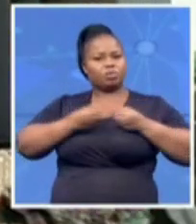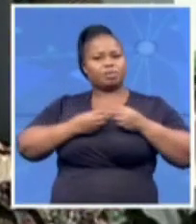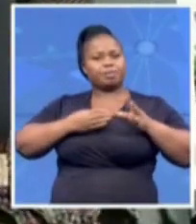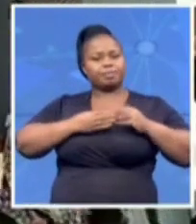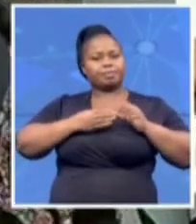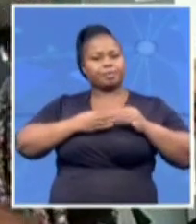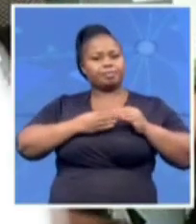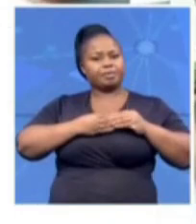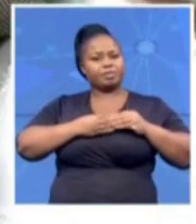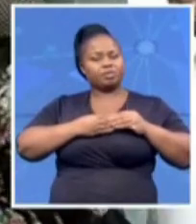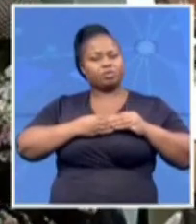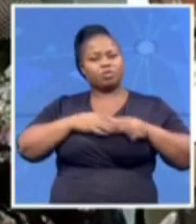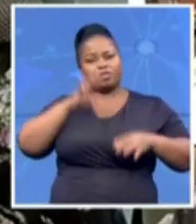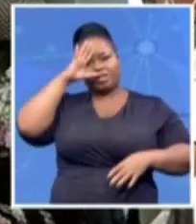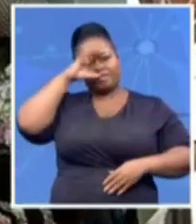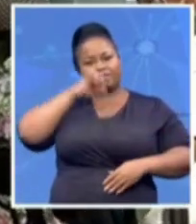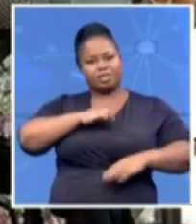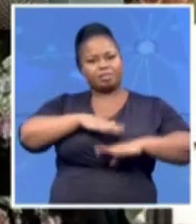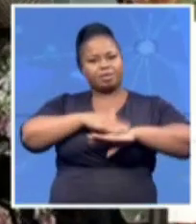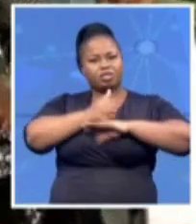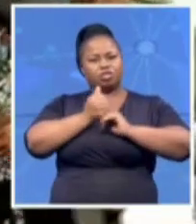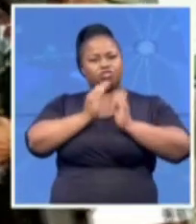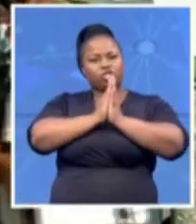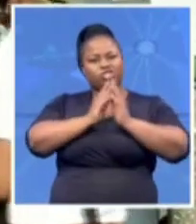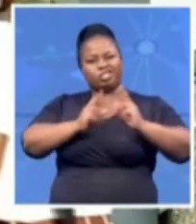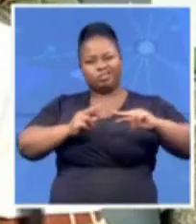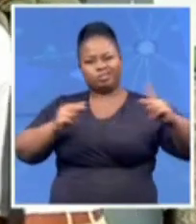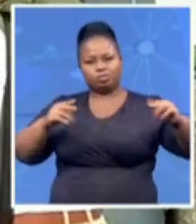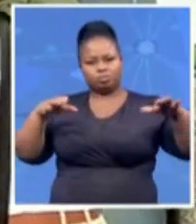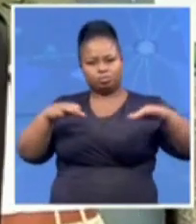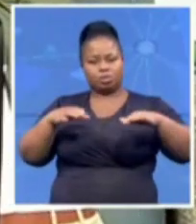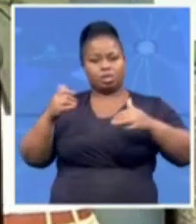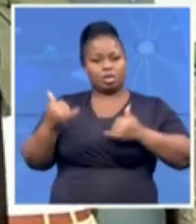they are going to be fast-tracking the way of making sure that